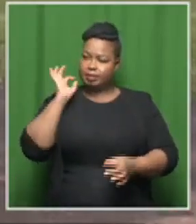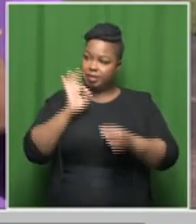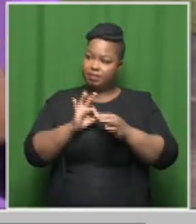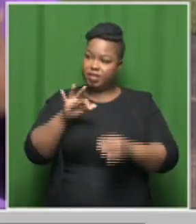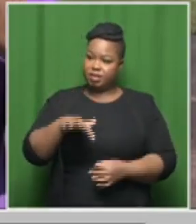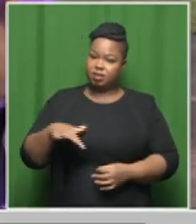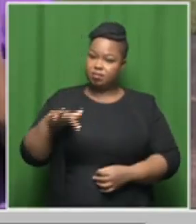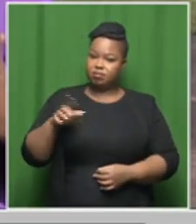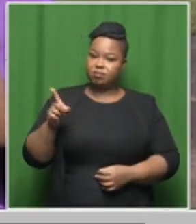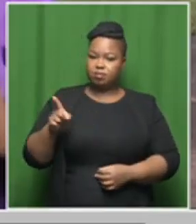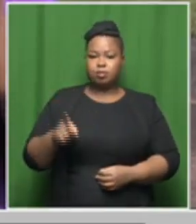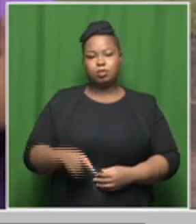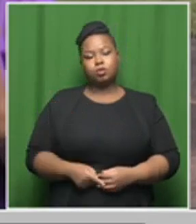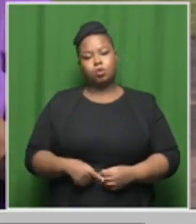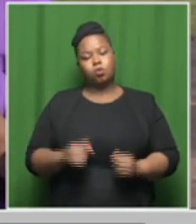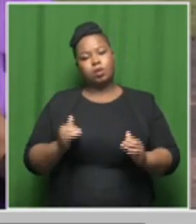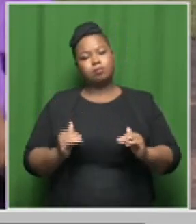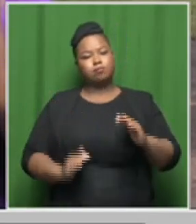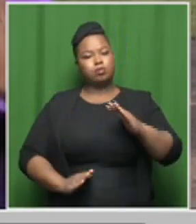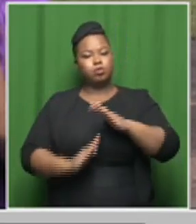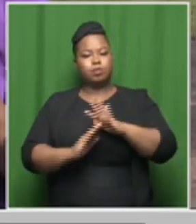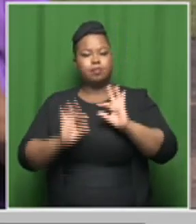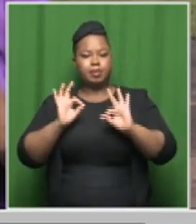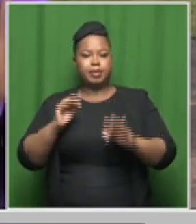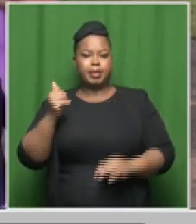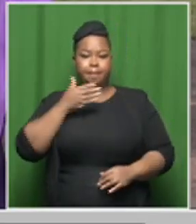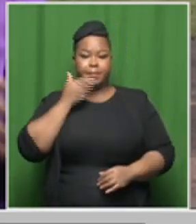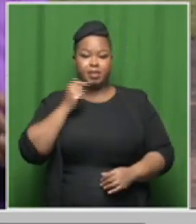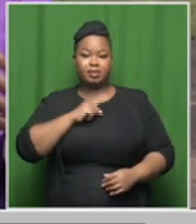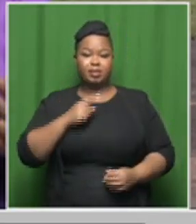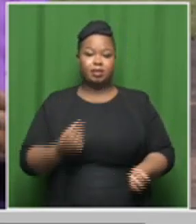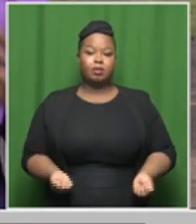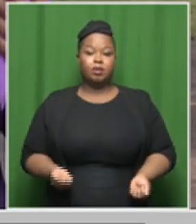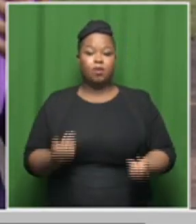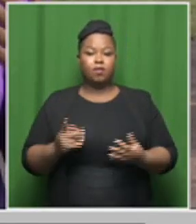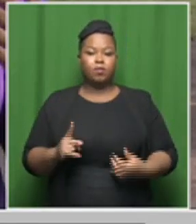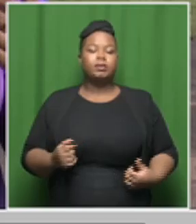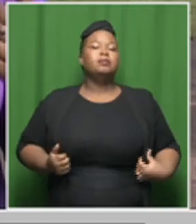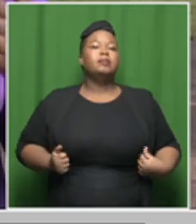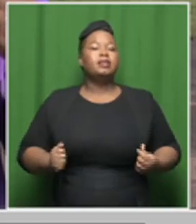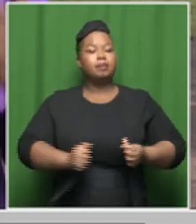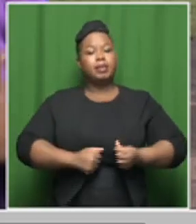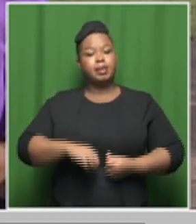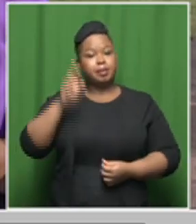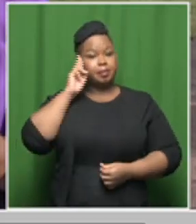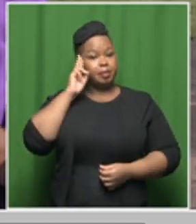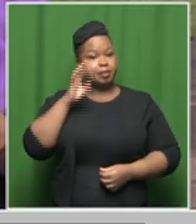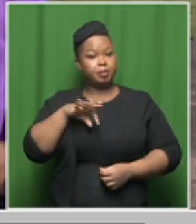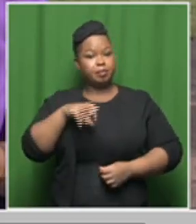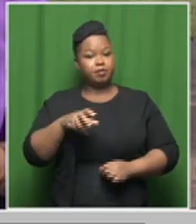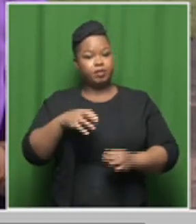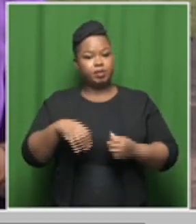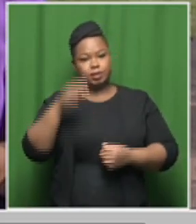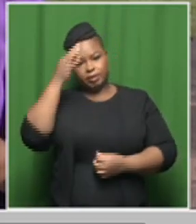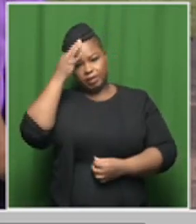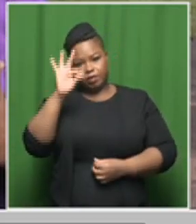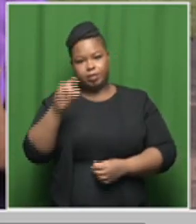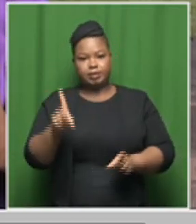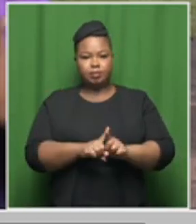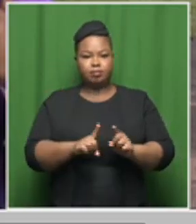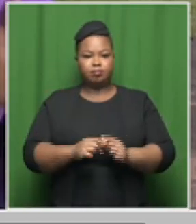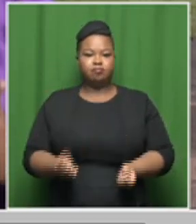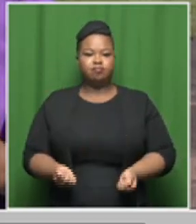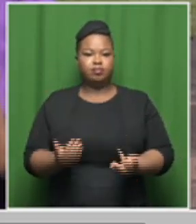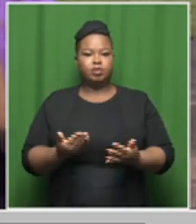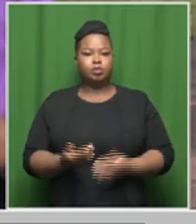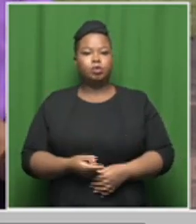facility is so world-class, what they have to offer. Now, you must remember with this program that the provincial government is offering,